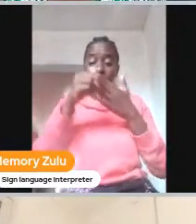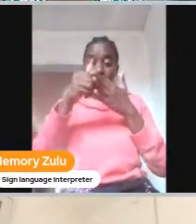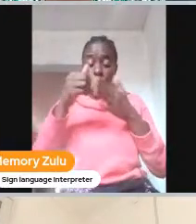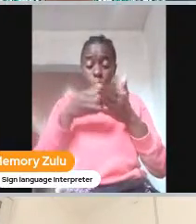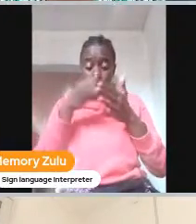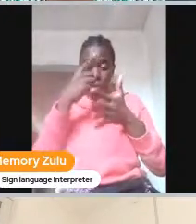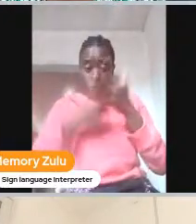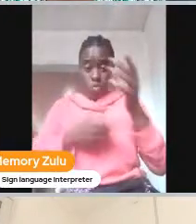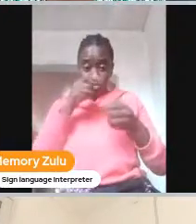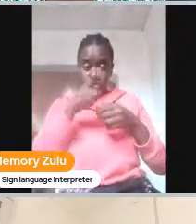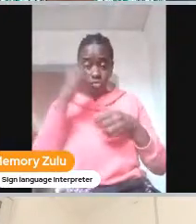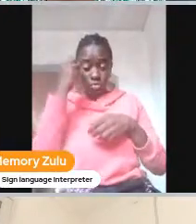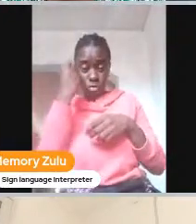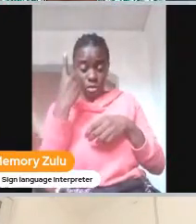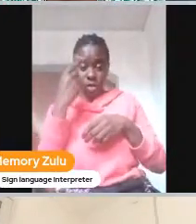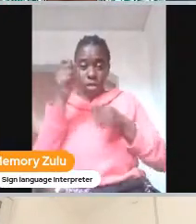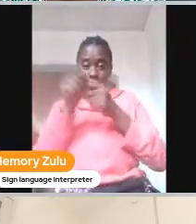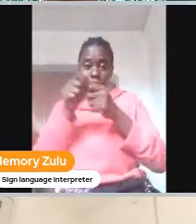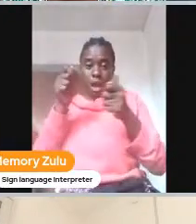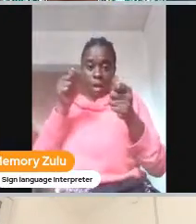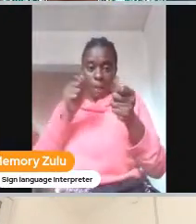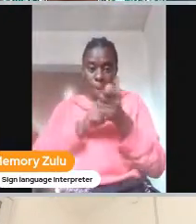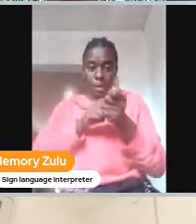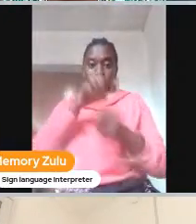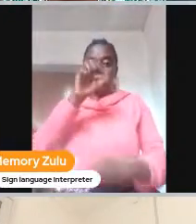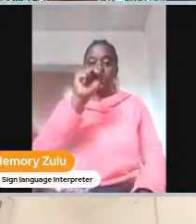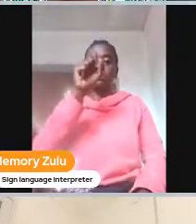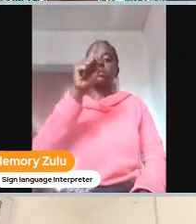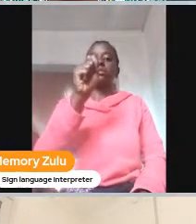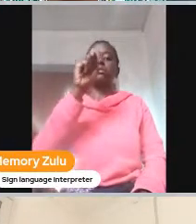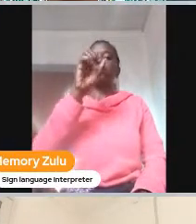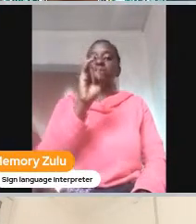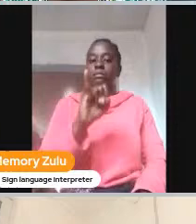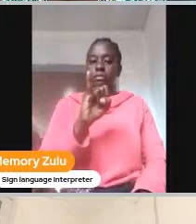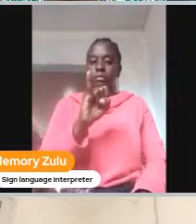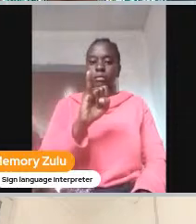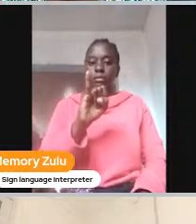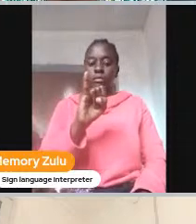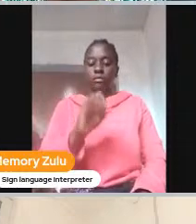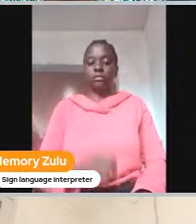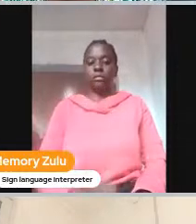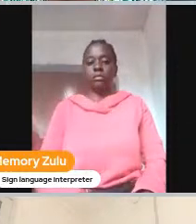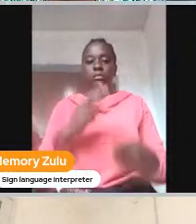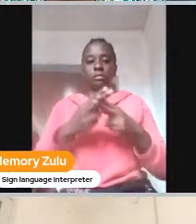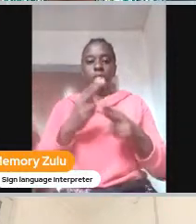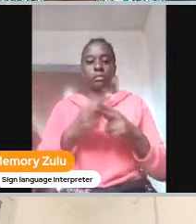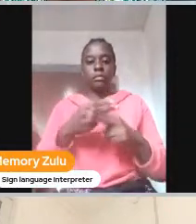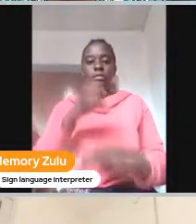precise, on these three STIs, gonorrhea, syphilis, and HIV, like a definition of what they are.